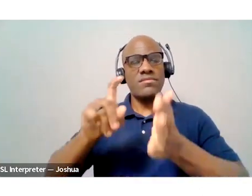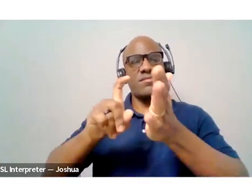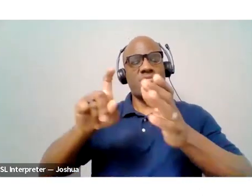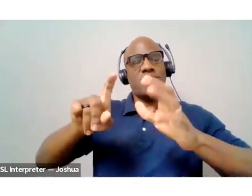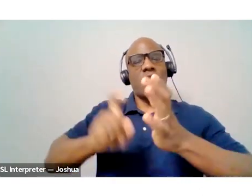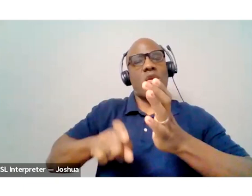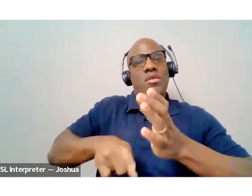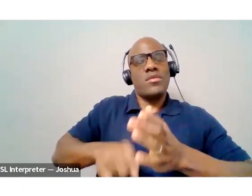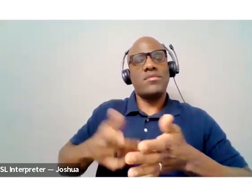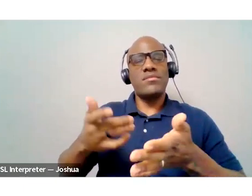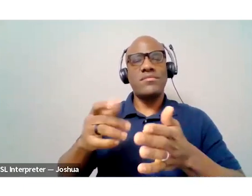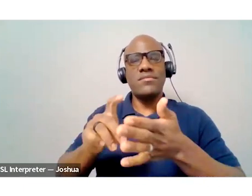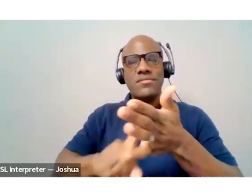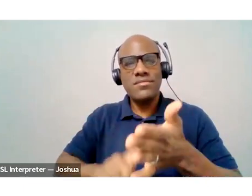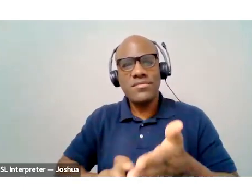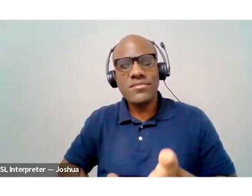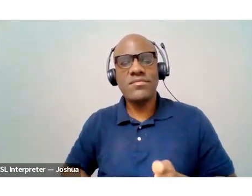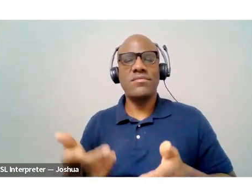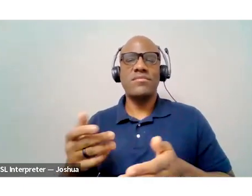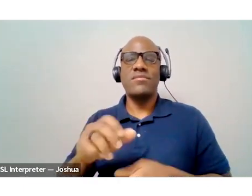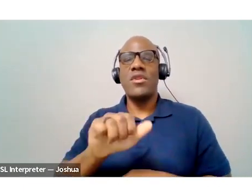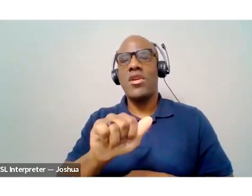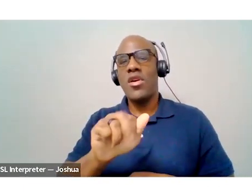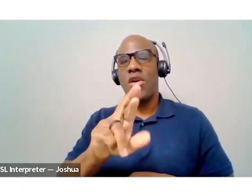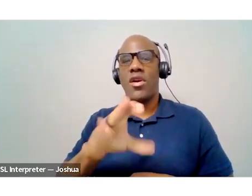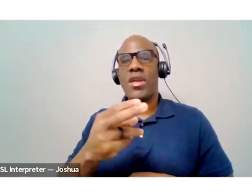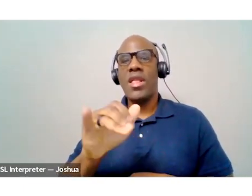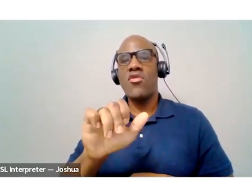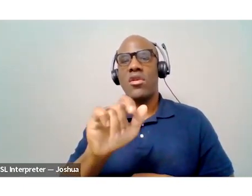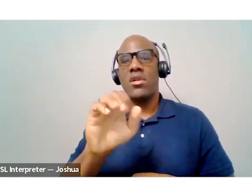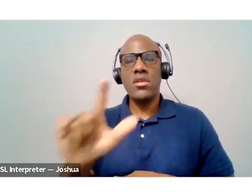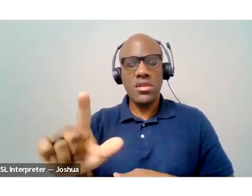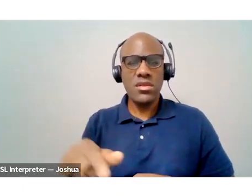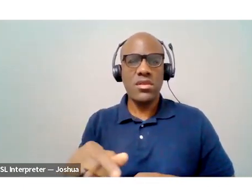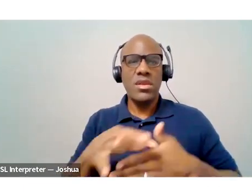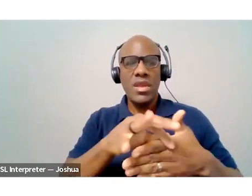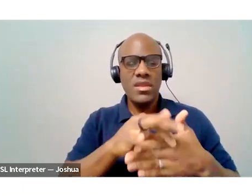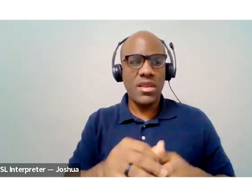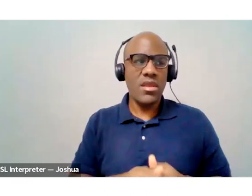at other primary sources and even secondary sources about a primary figure.